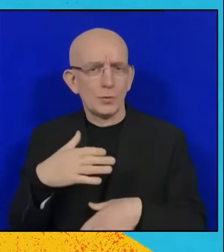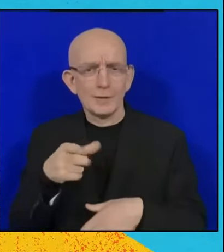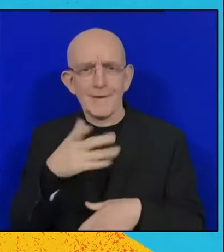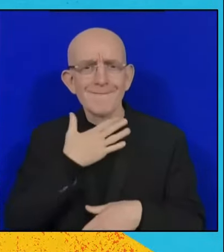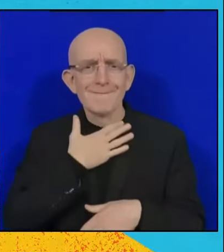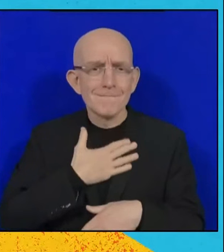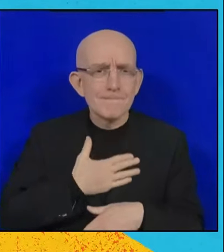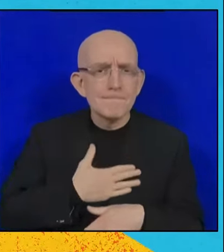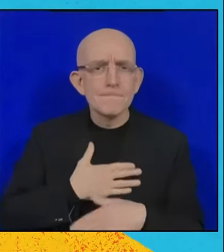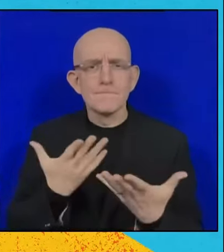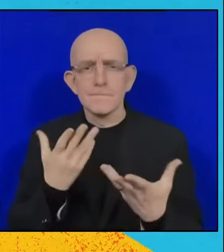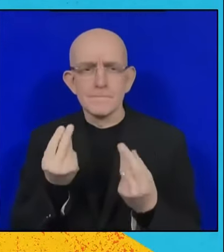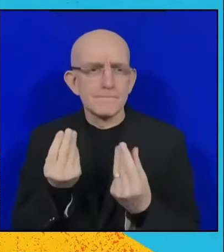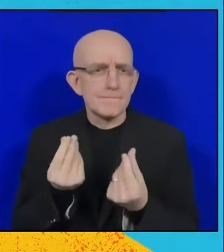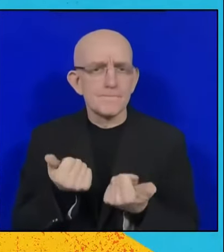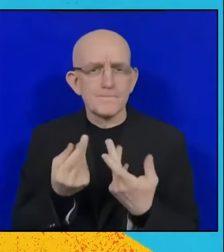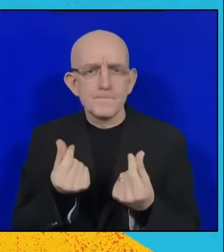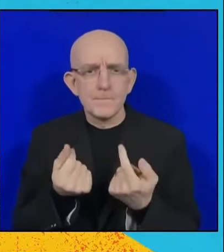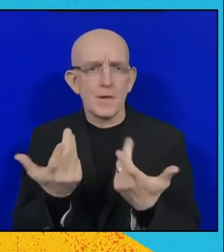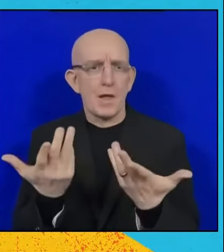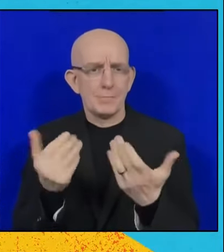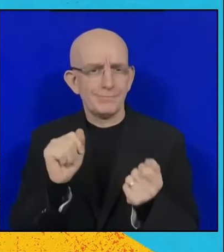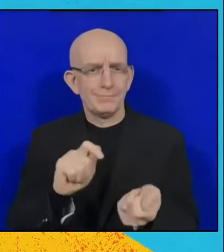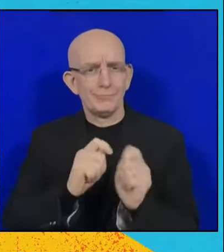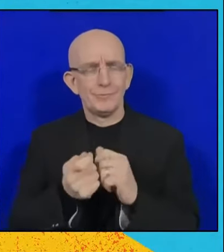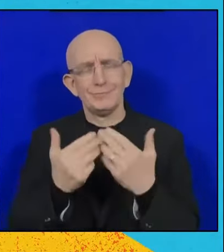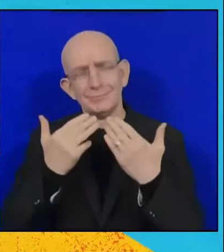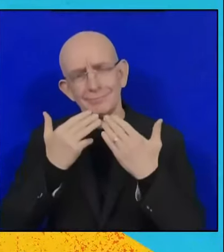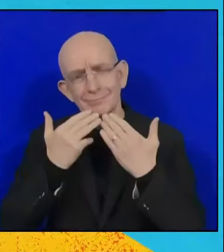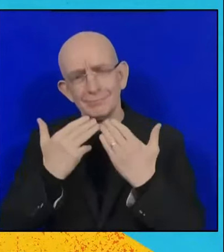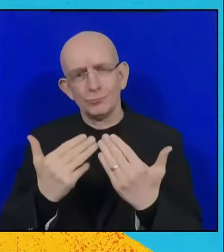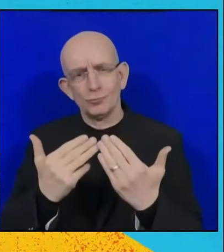Dear friends, we have reached tipping points,